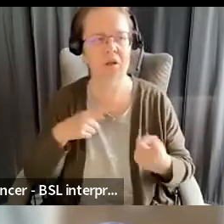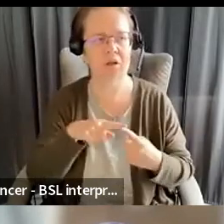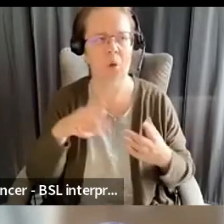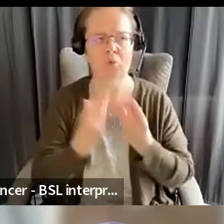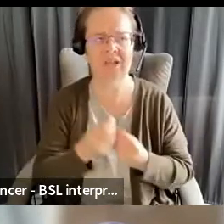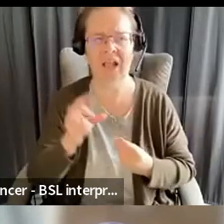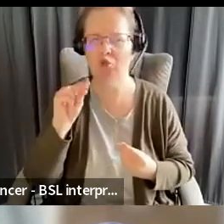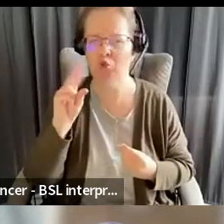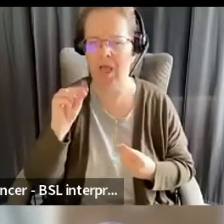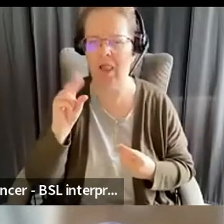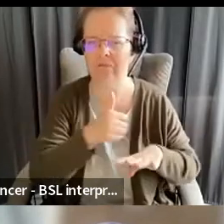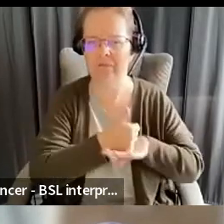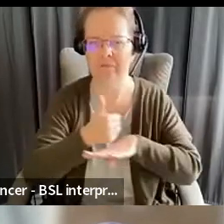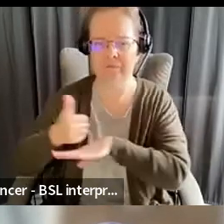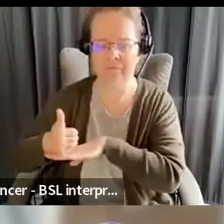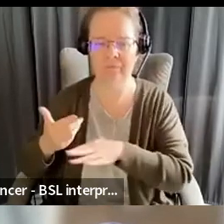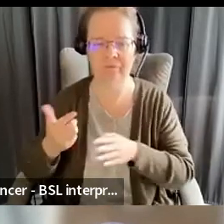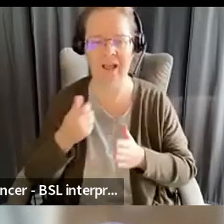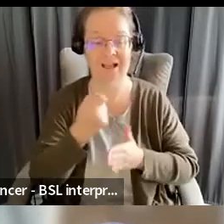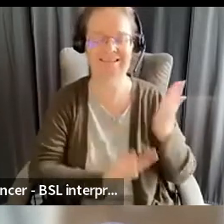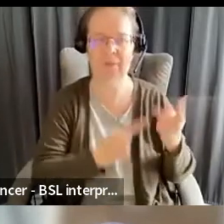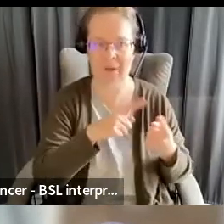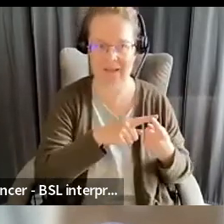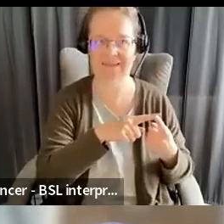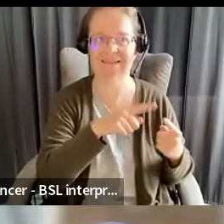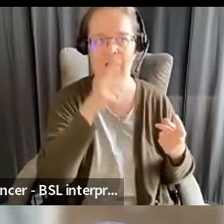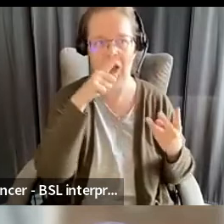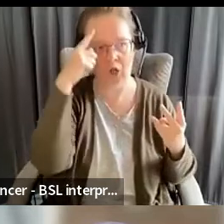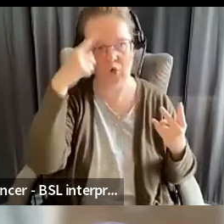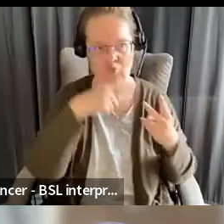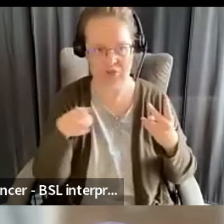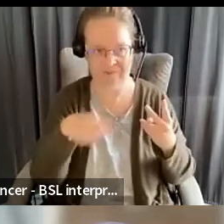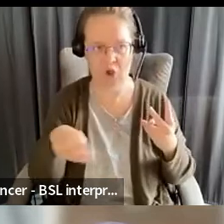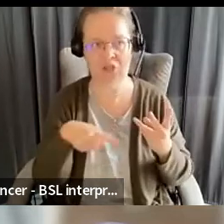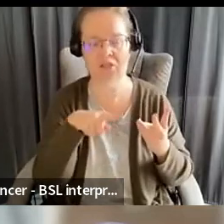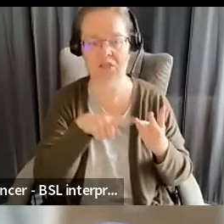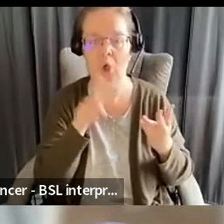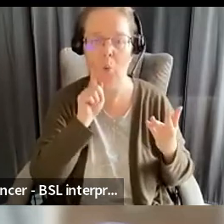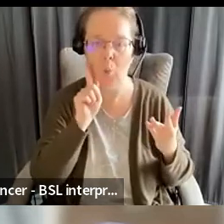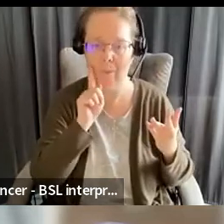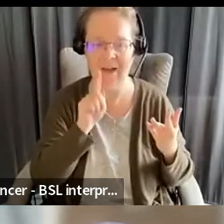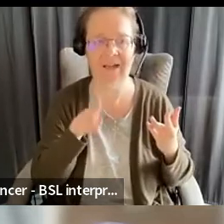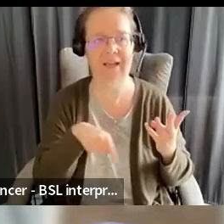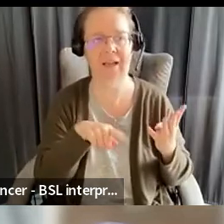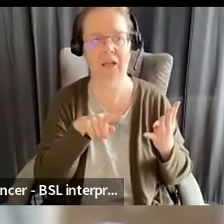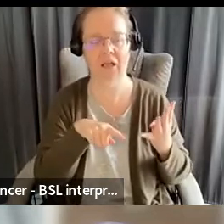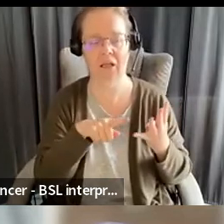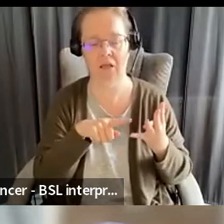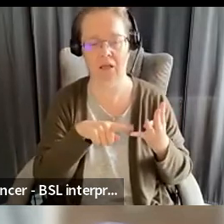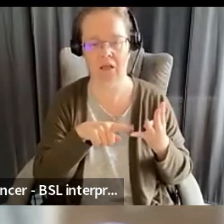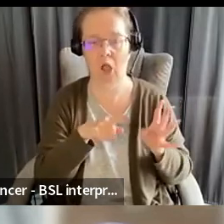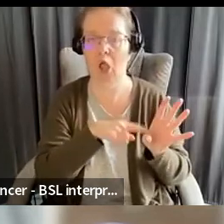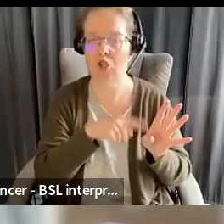12 networks that set up. Disability is one of them, neurodiverse. We have the Women's Network,